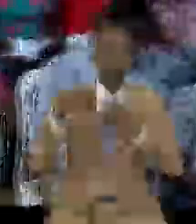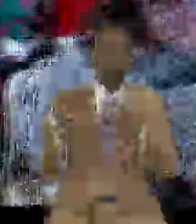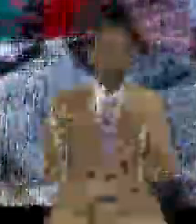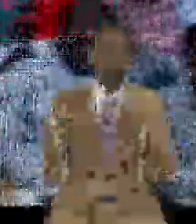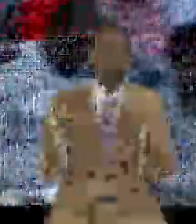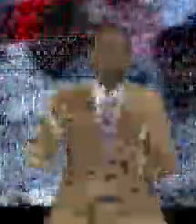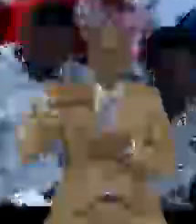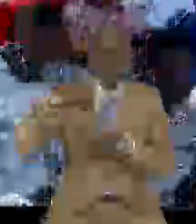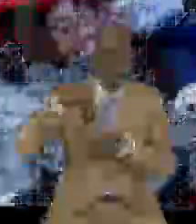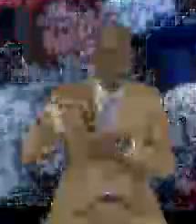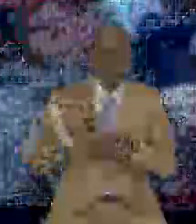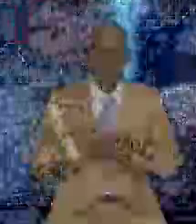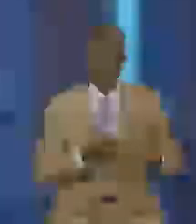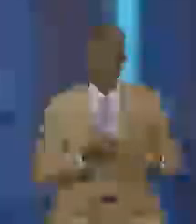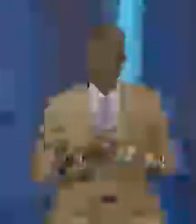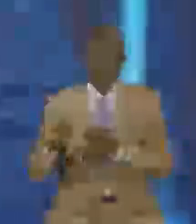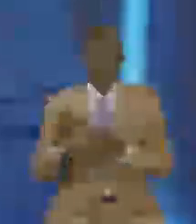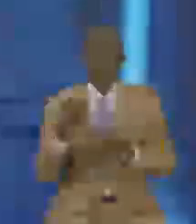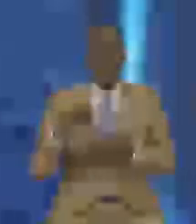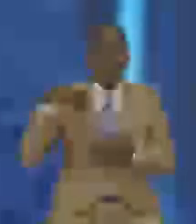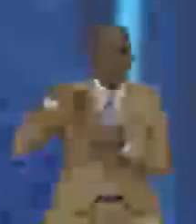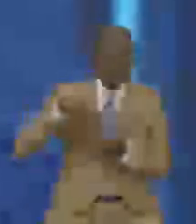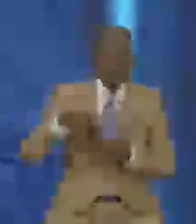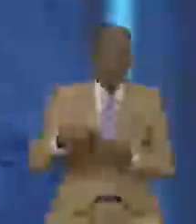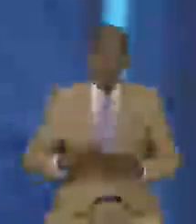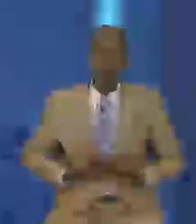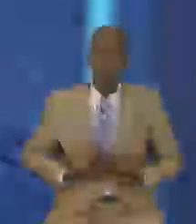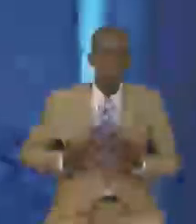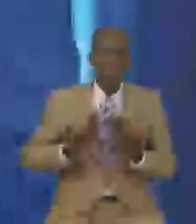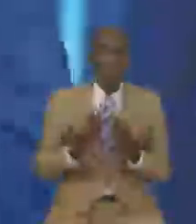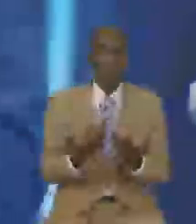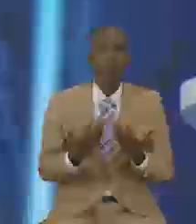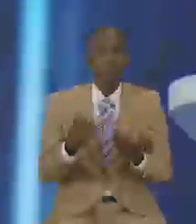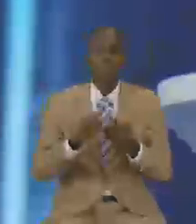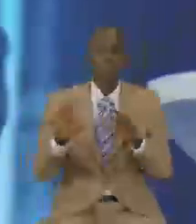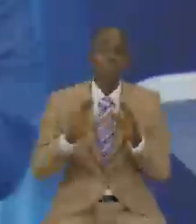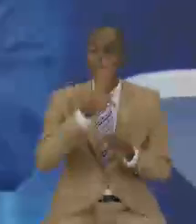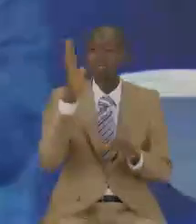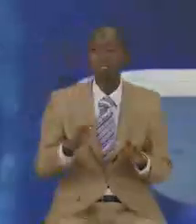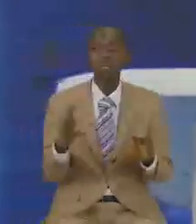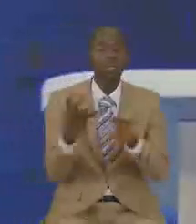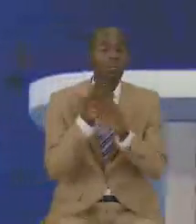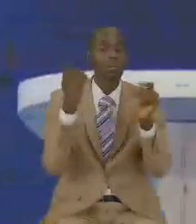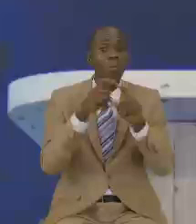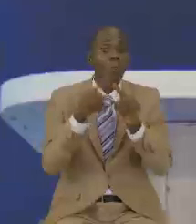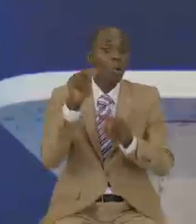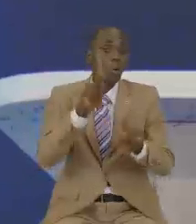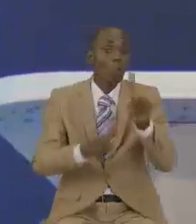inner drive, their inner desire in what they want to do, they never win. But the people that